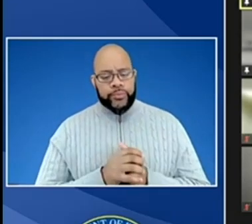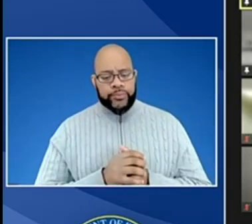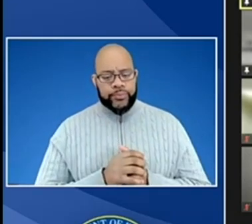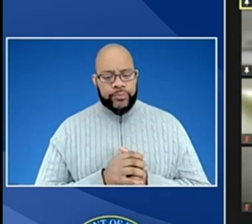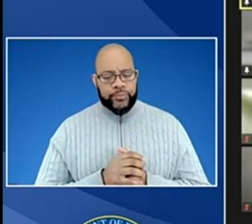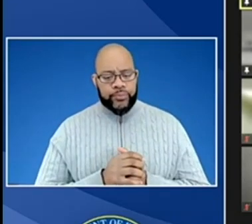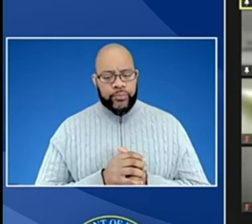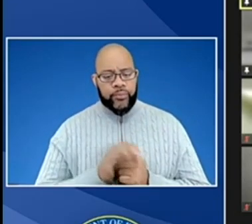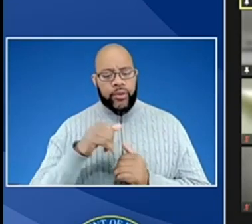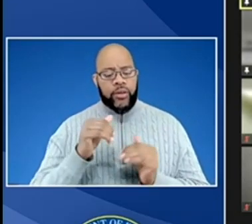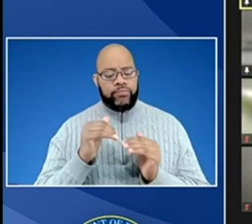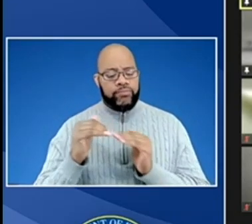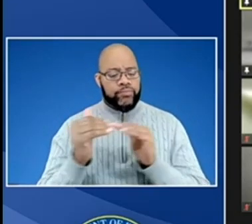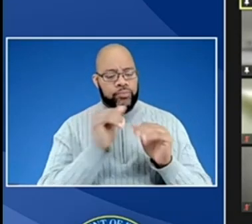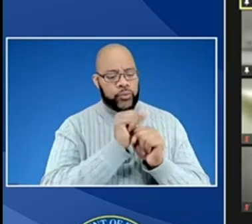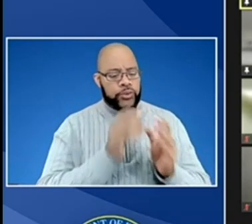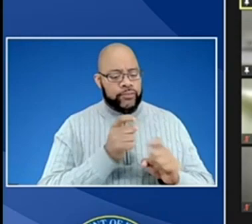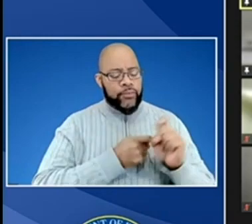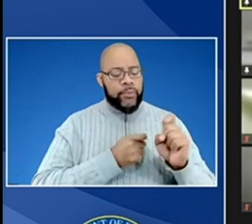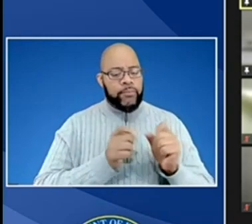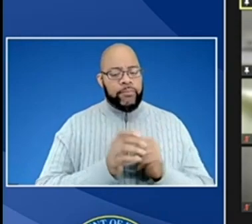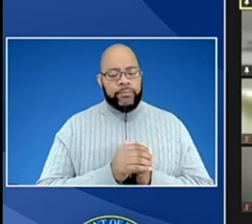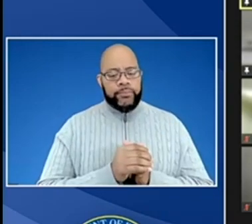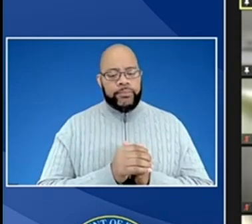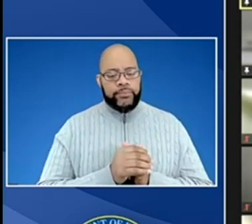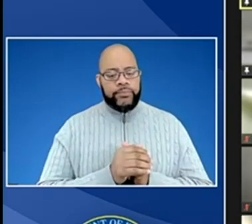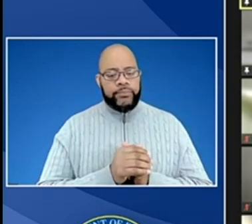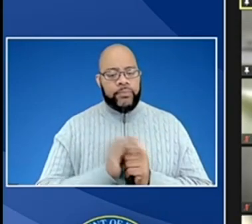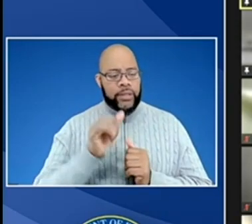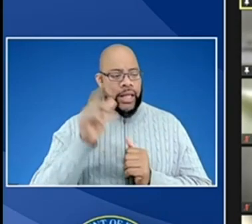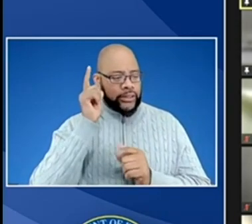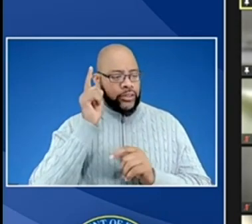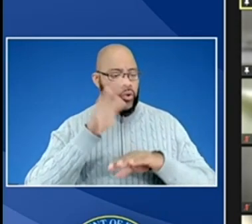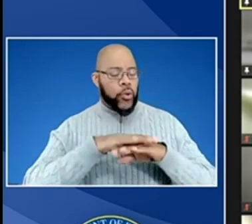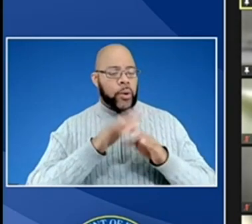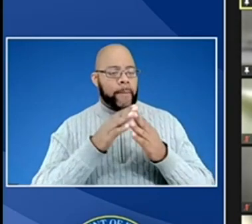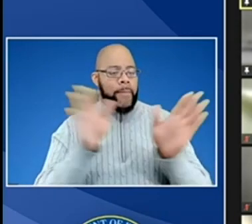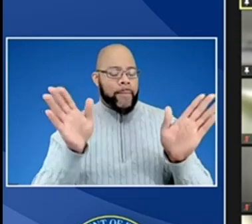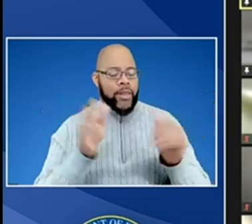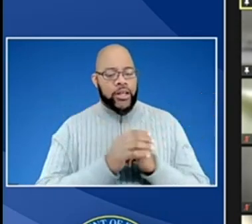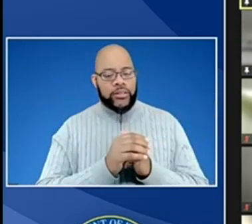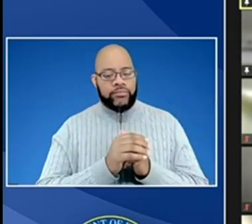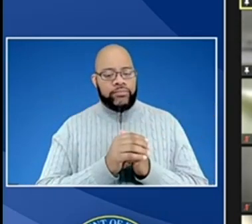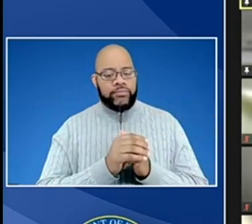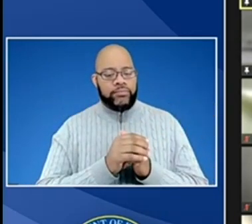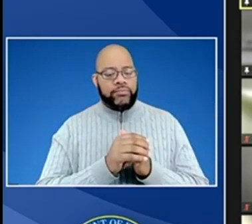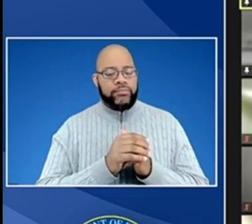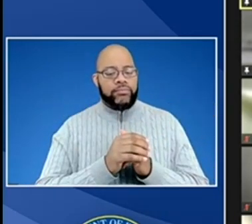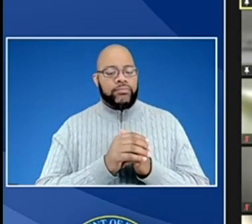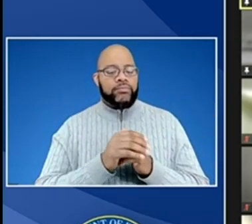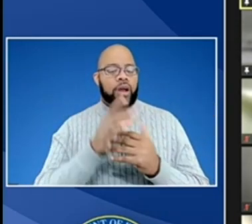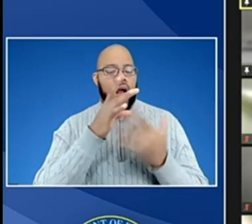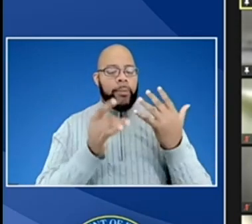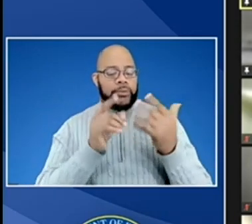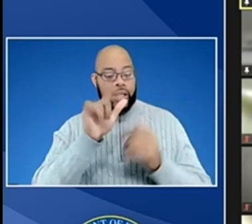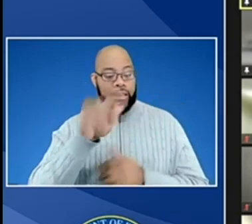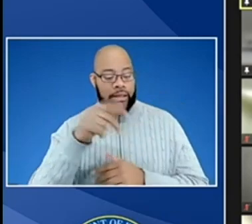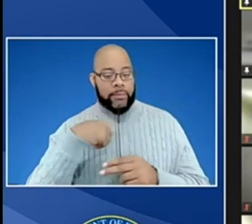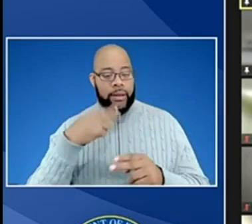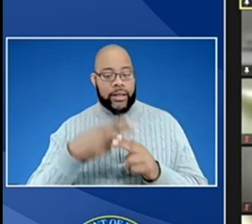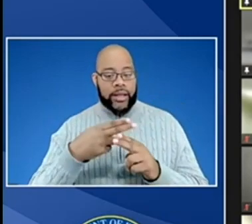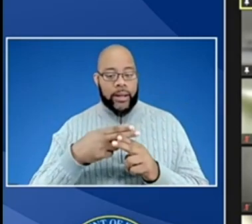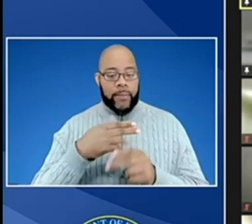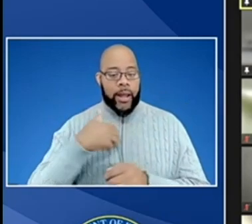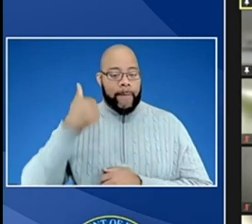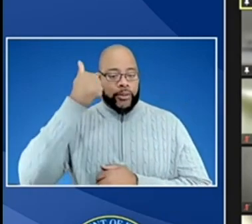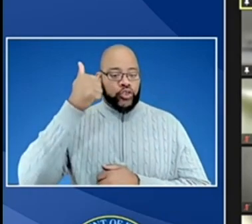the colleagues from the that are listening in on the public observation link. My name is Commissioner